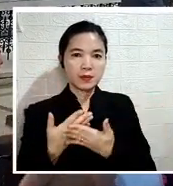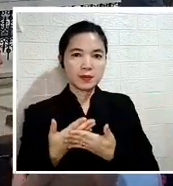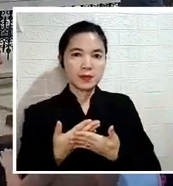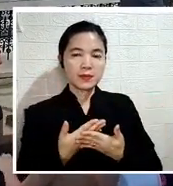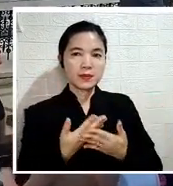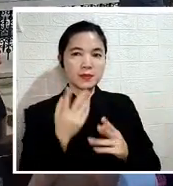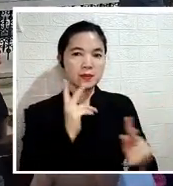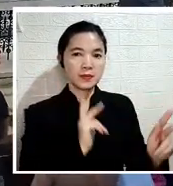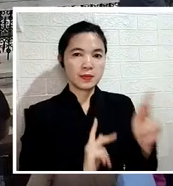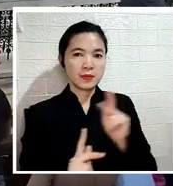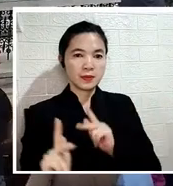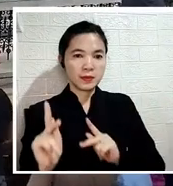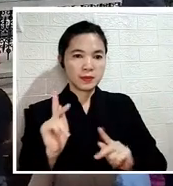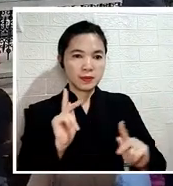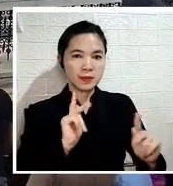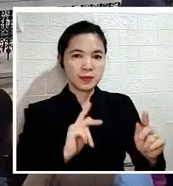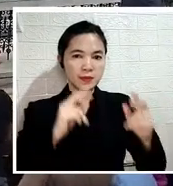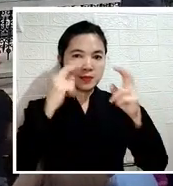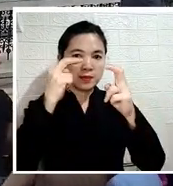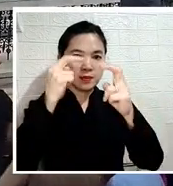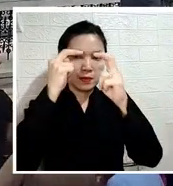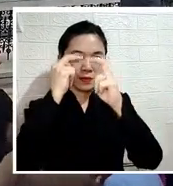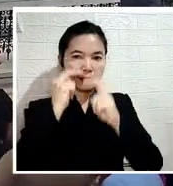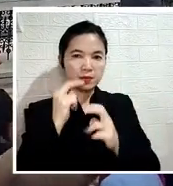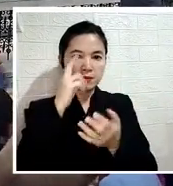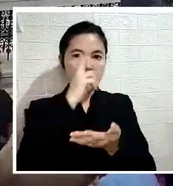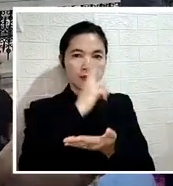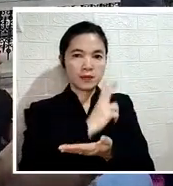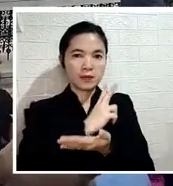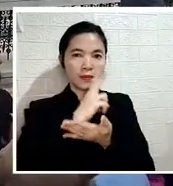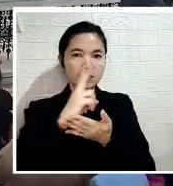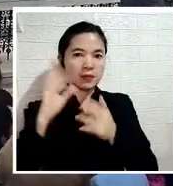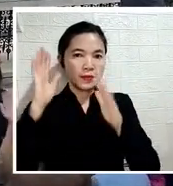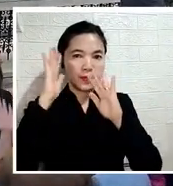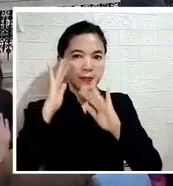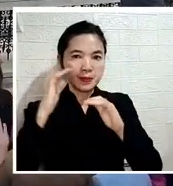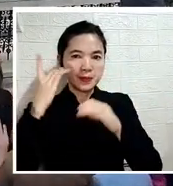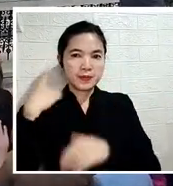avaves nova virgin mi